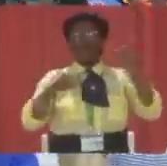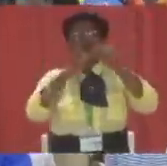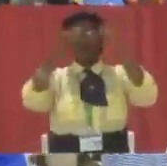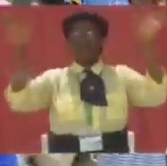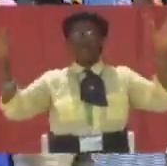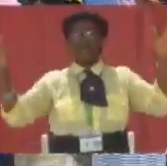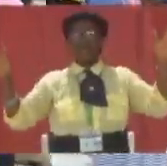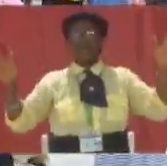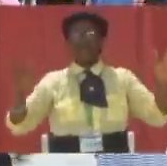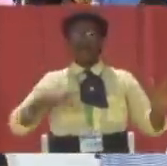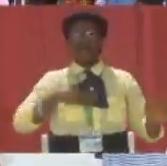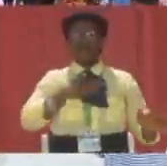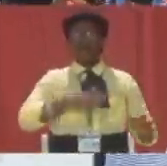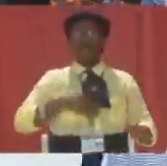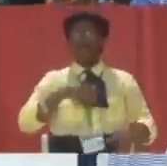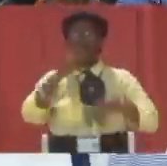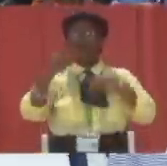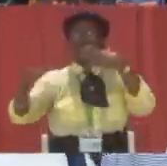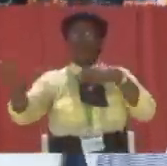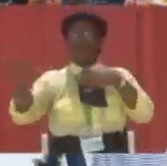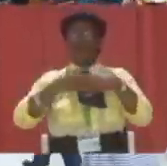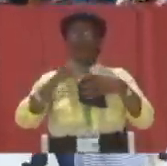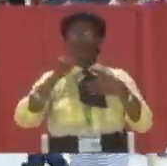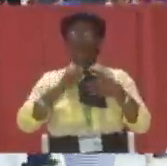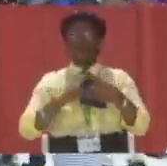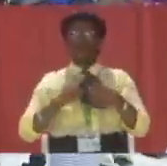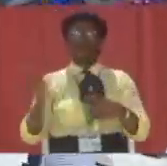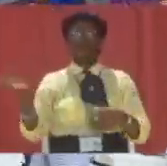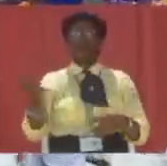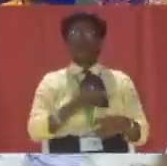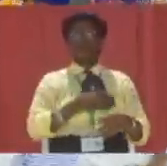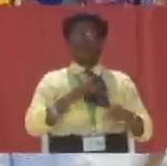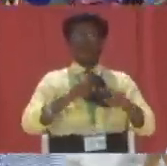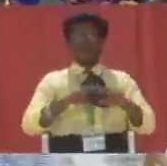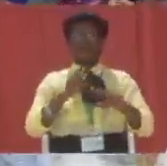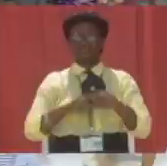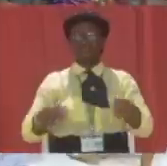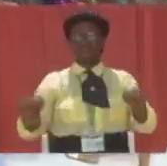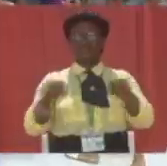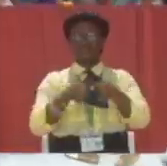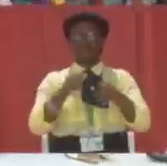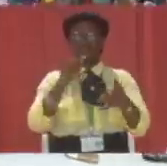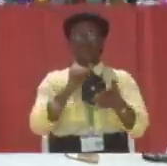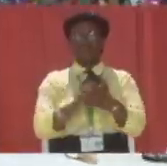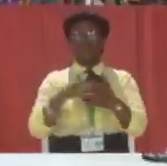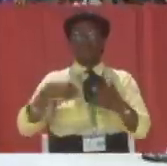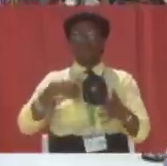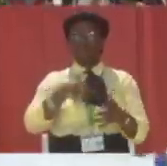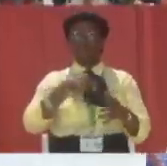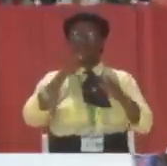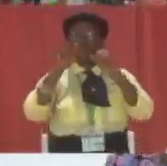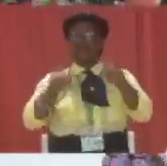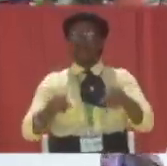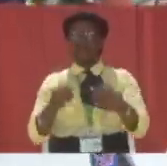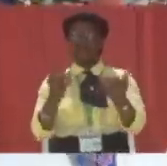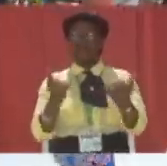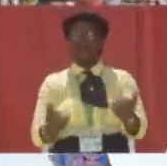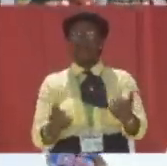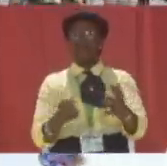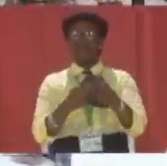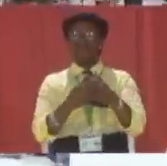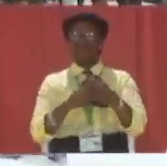Now please go back to our seats so that we can now begin the anointing service for the